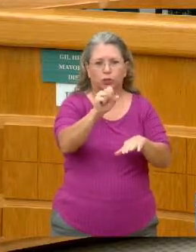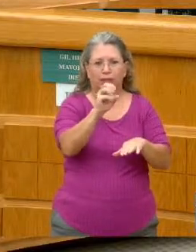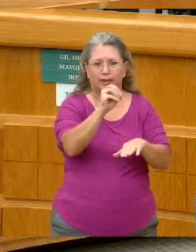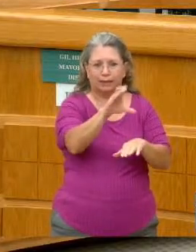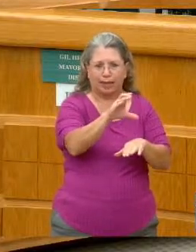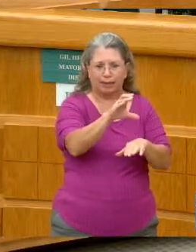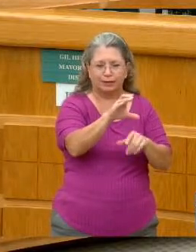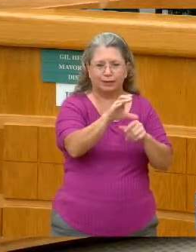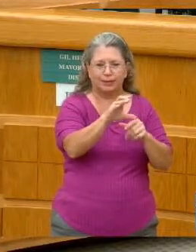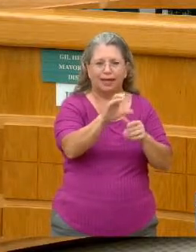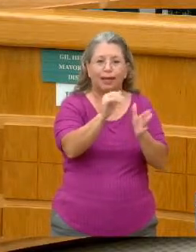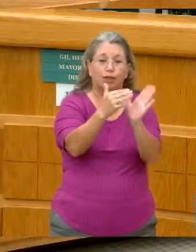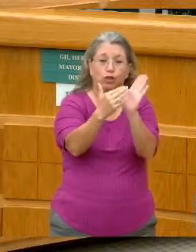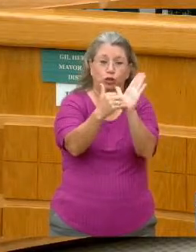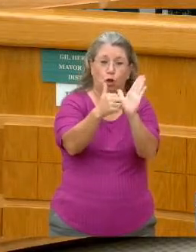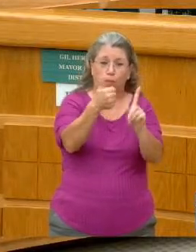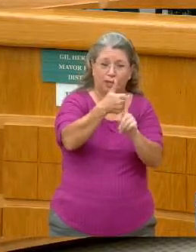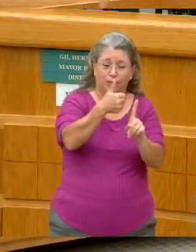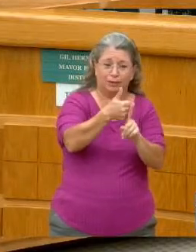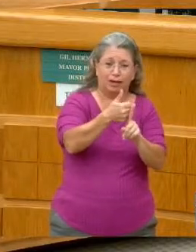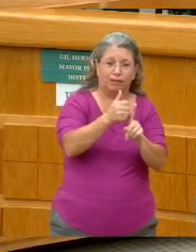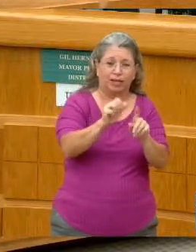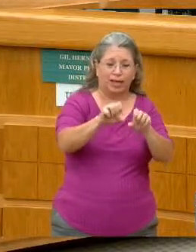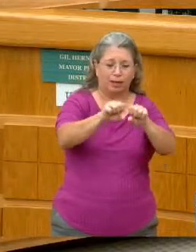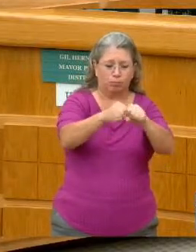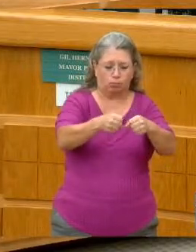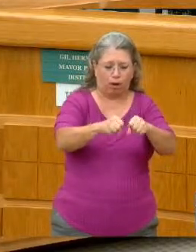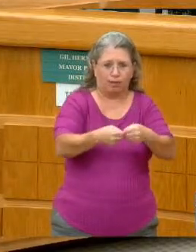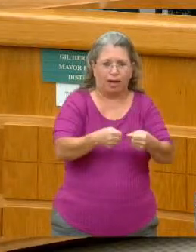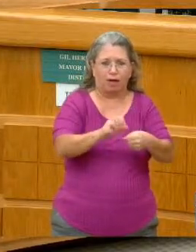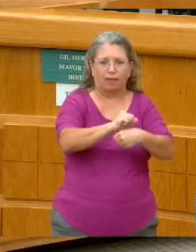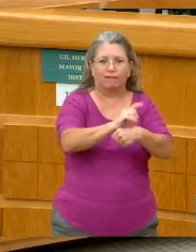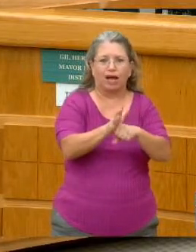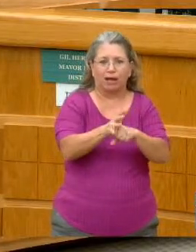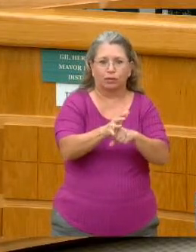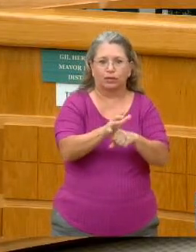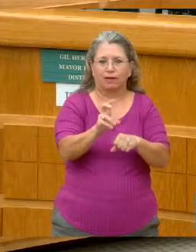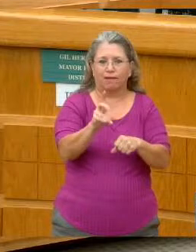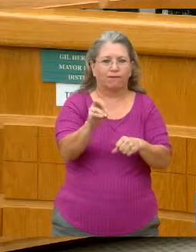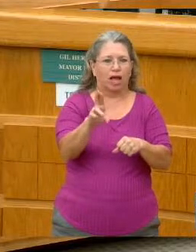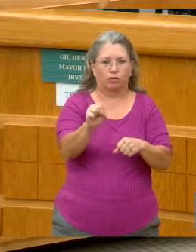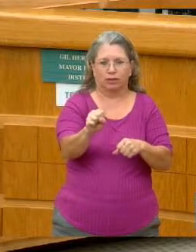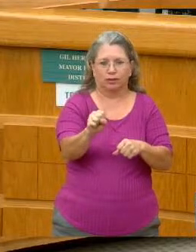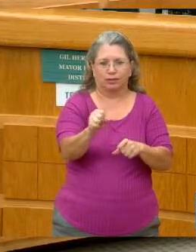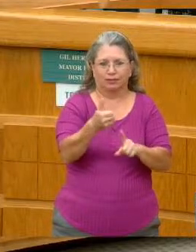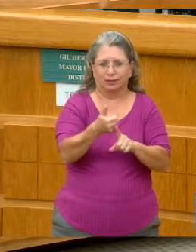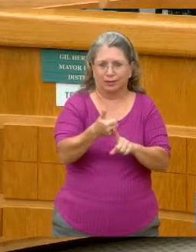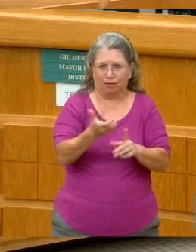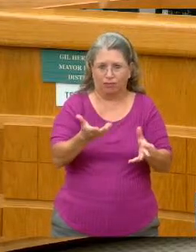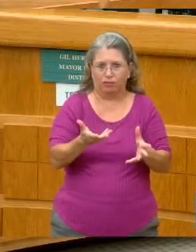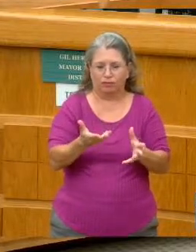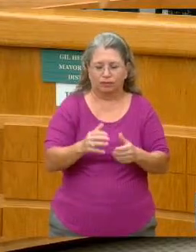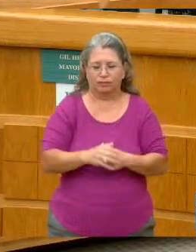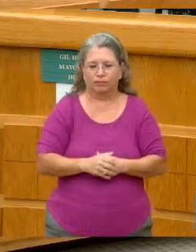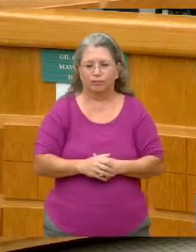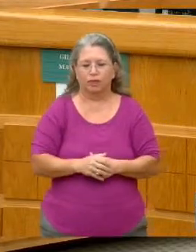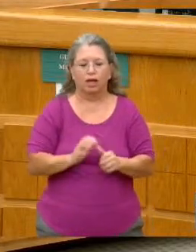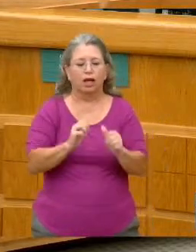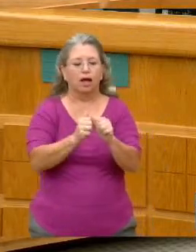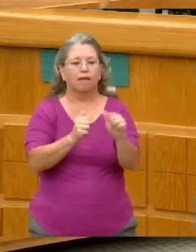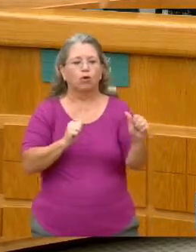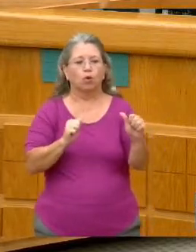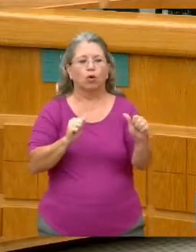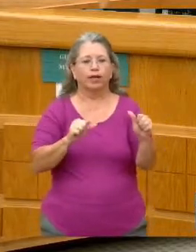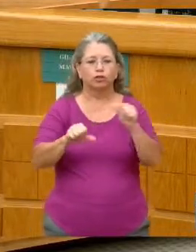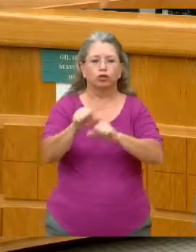of the virus and just completely destroys it. avoid social gatherings, curbside